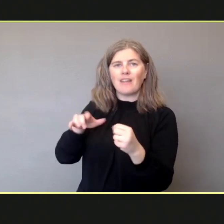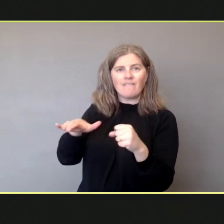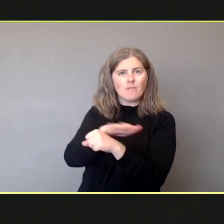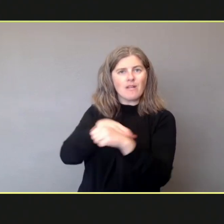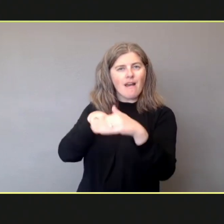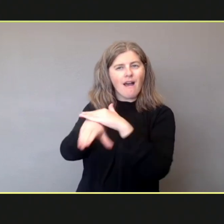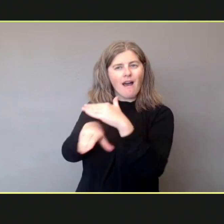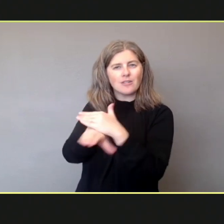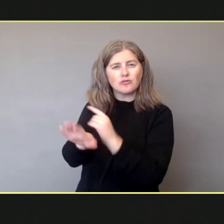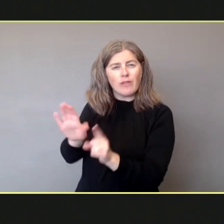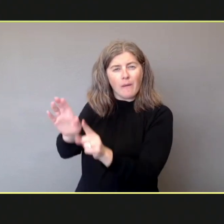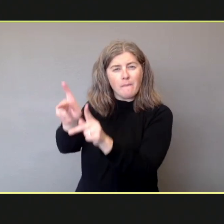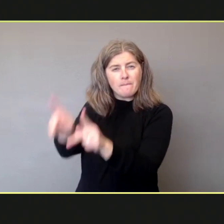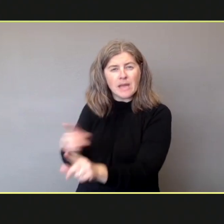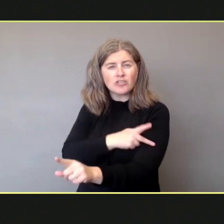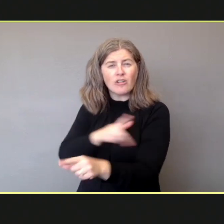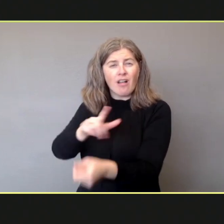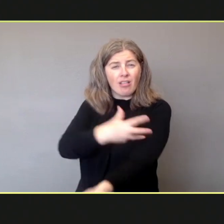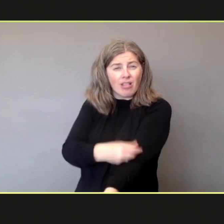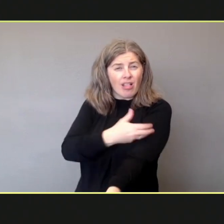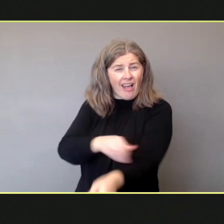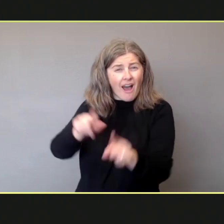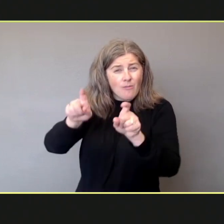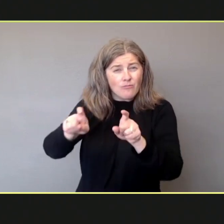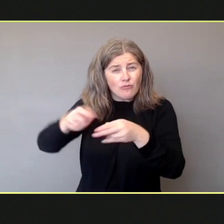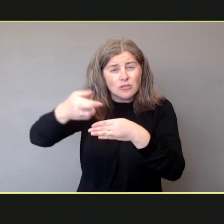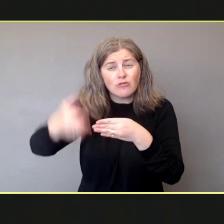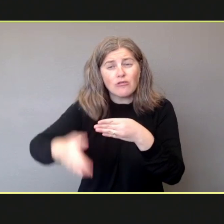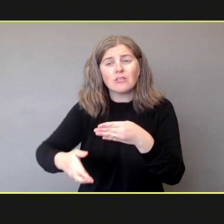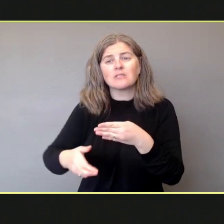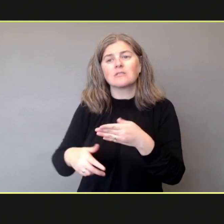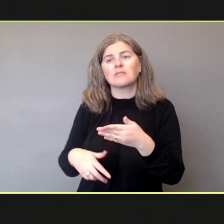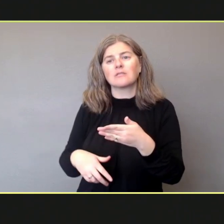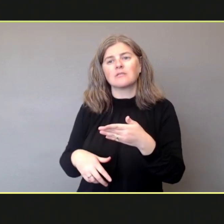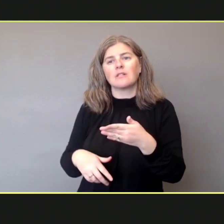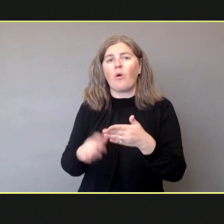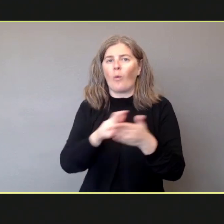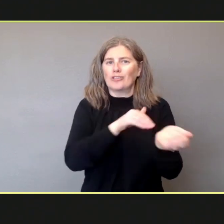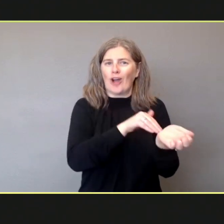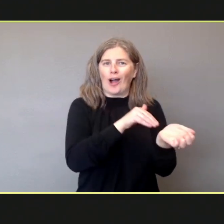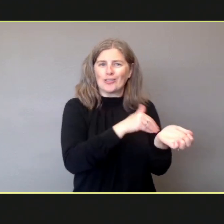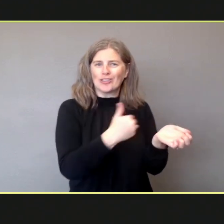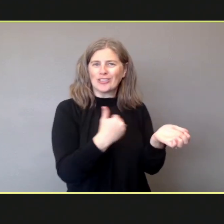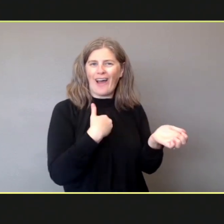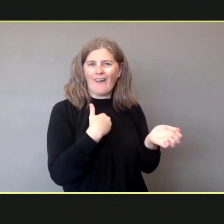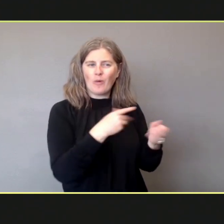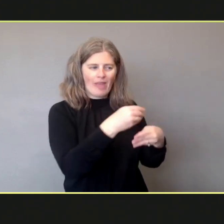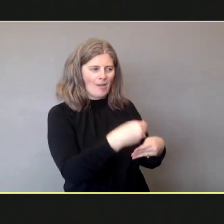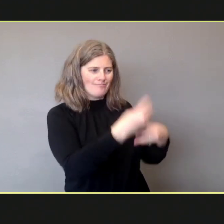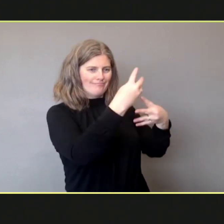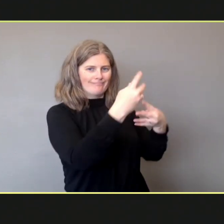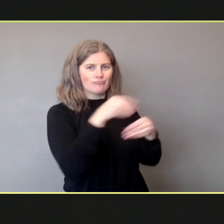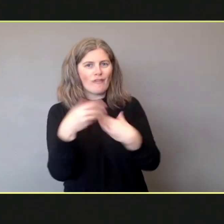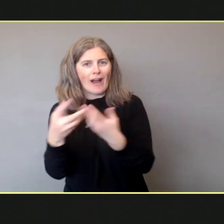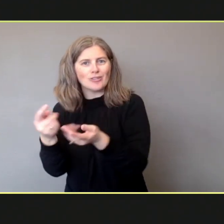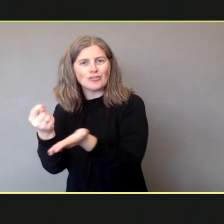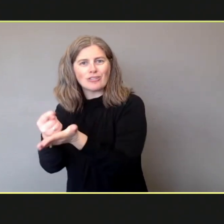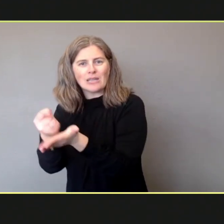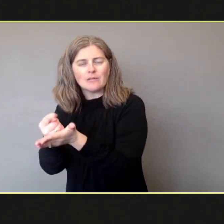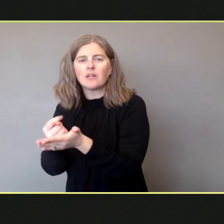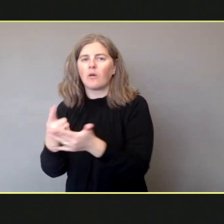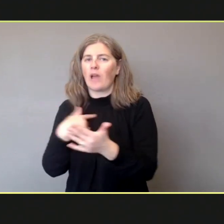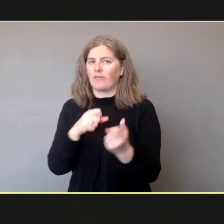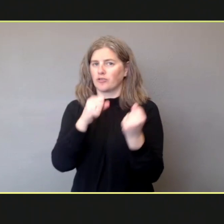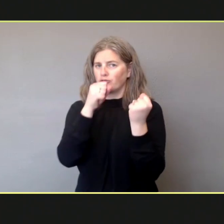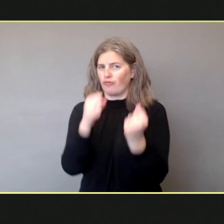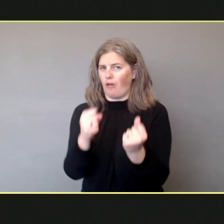the patient's laboratory results, which is what doctors have when they treat patients. We have a strong